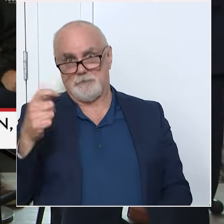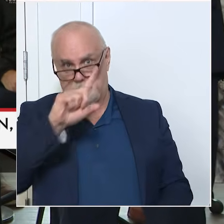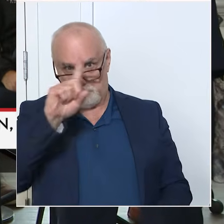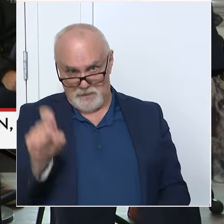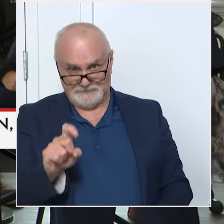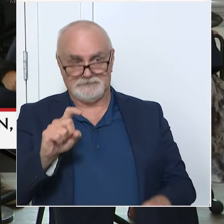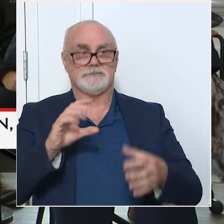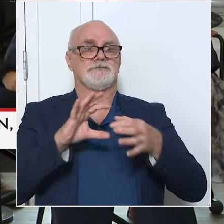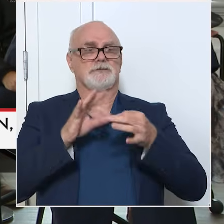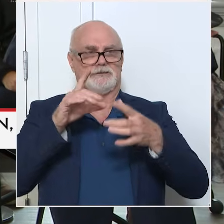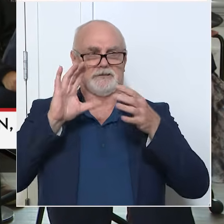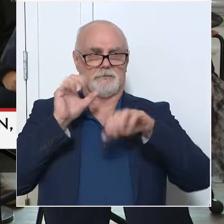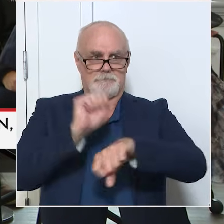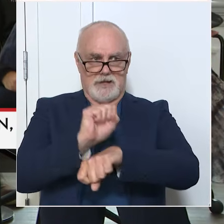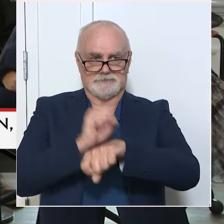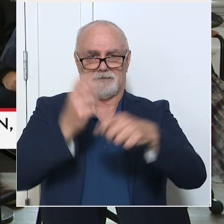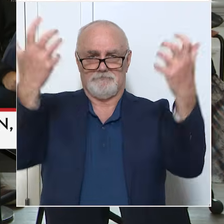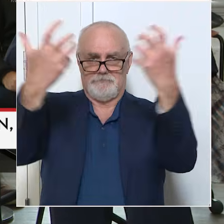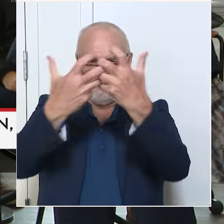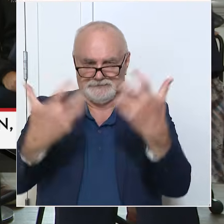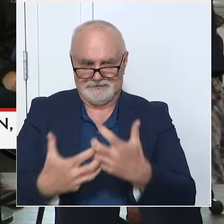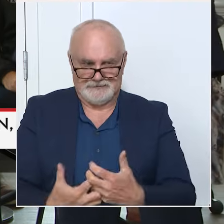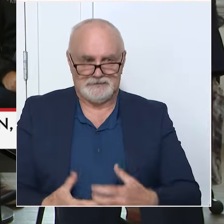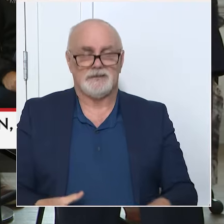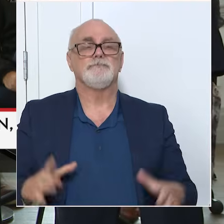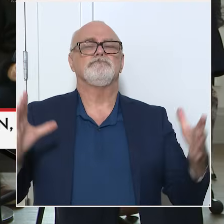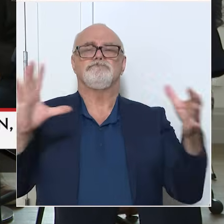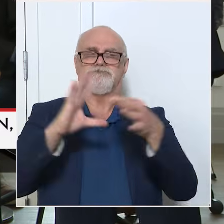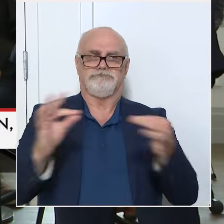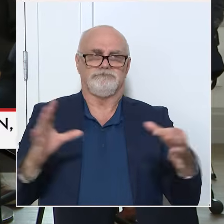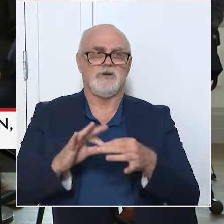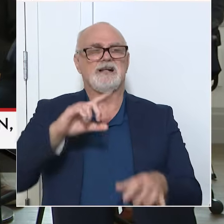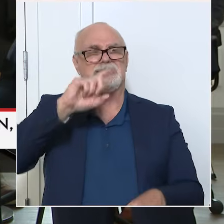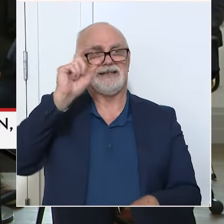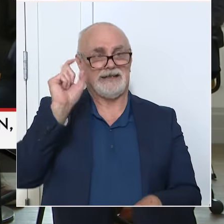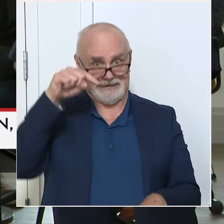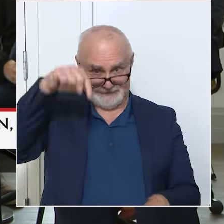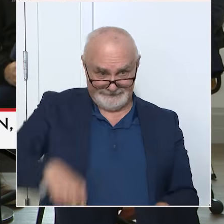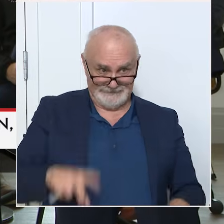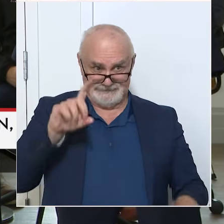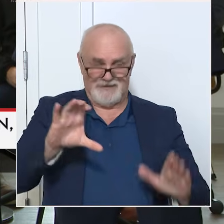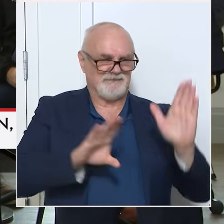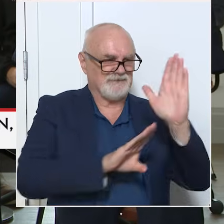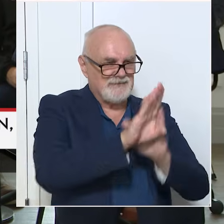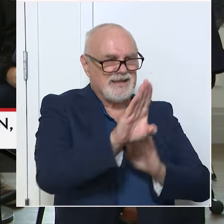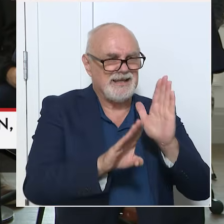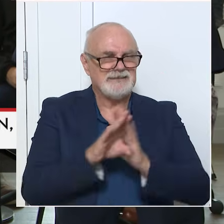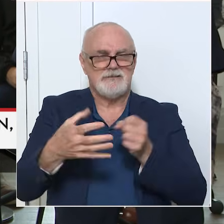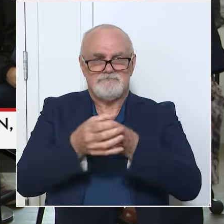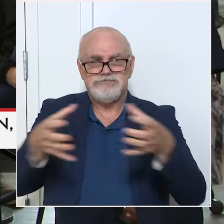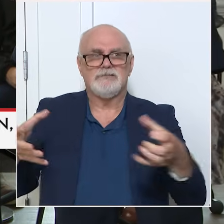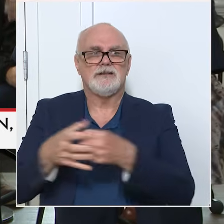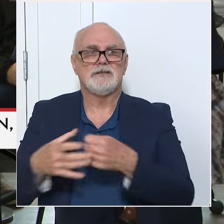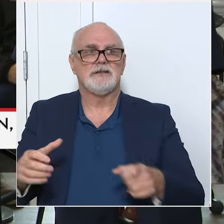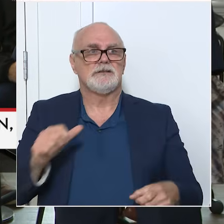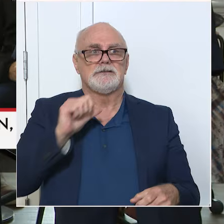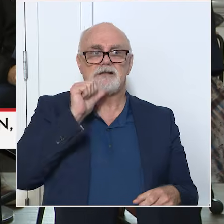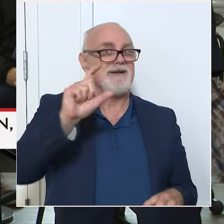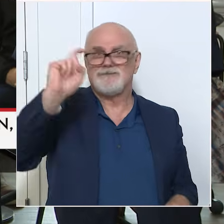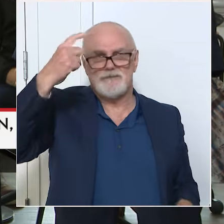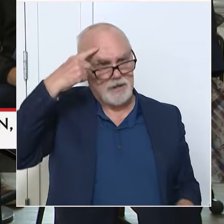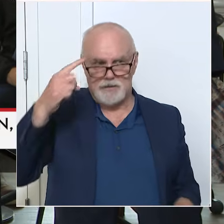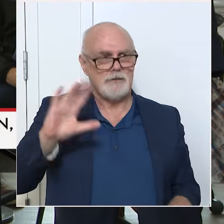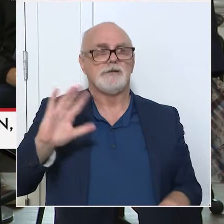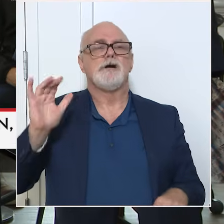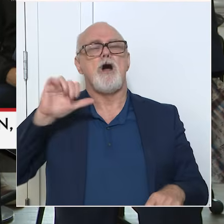that goes on. You've talked about the need to develop DC, again, as a non-government town, and